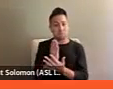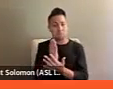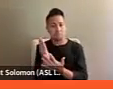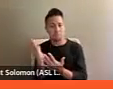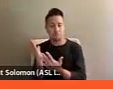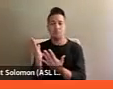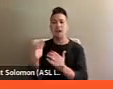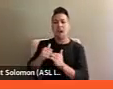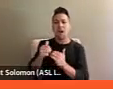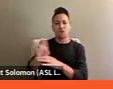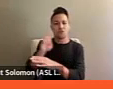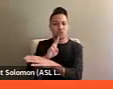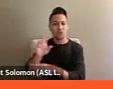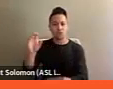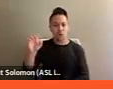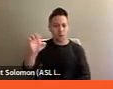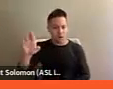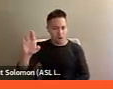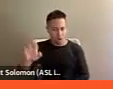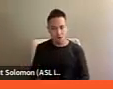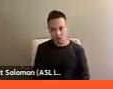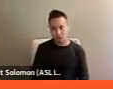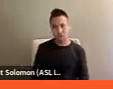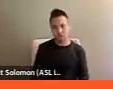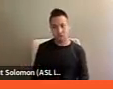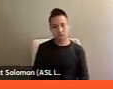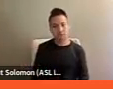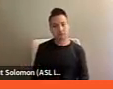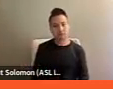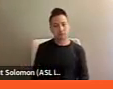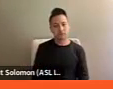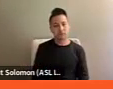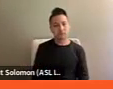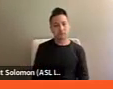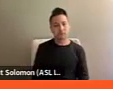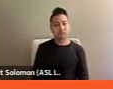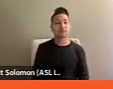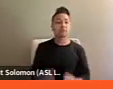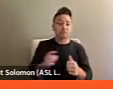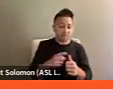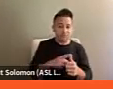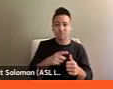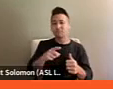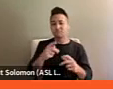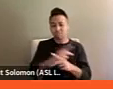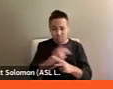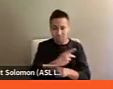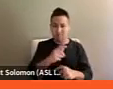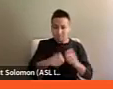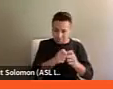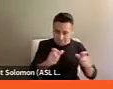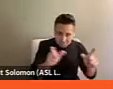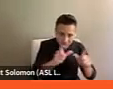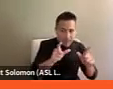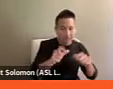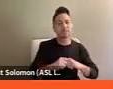over how you would do that. And so we've got the find. We're going to figure out what the license is. We're going to evaluate it.